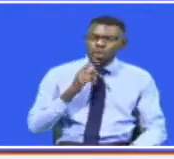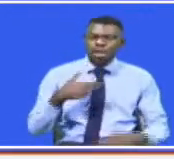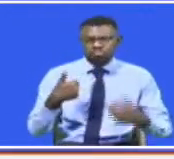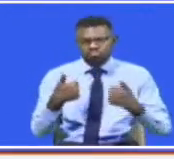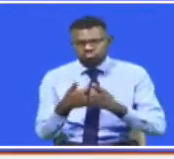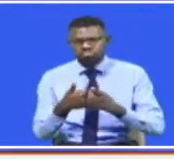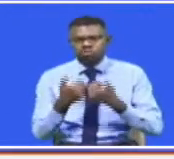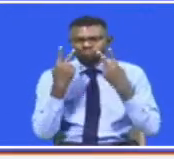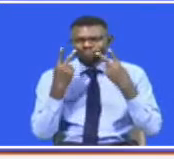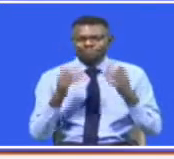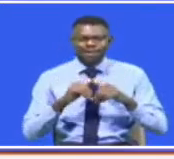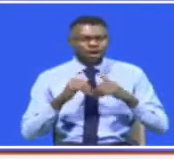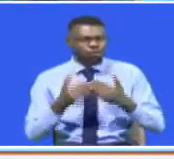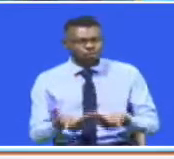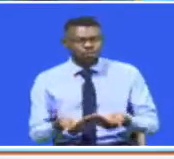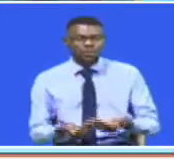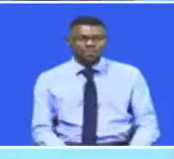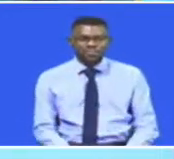kwa moja.